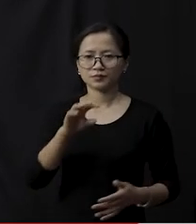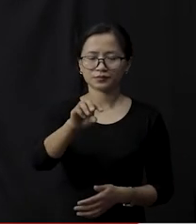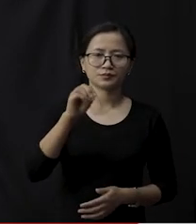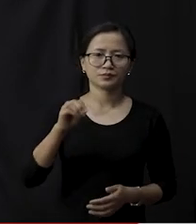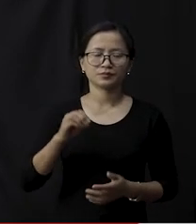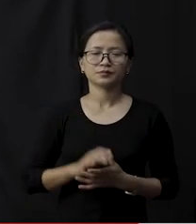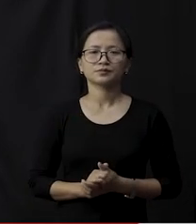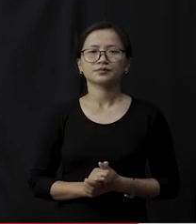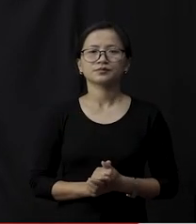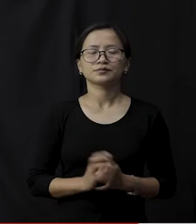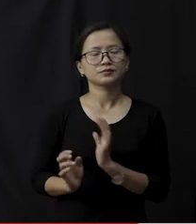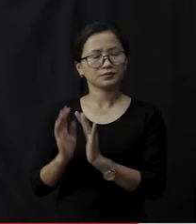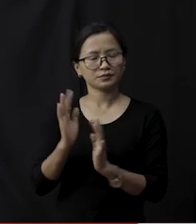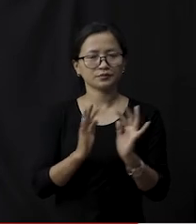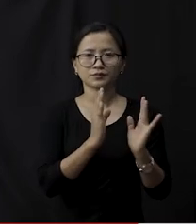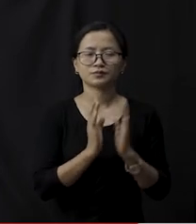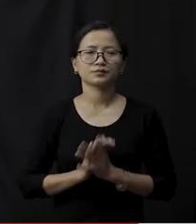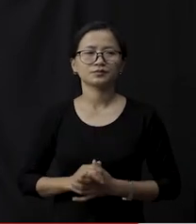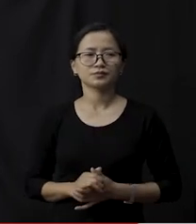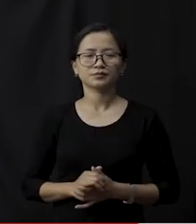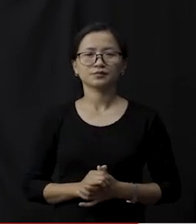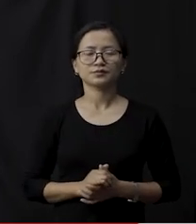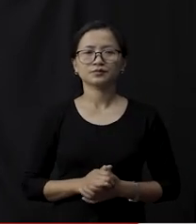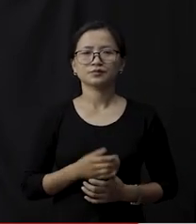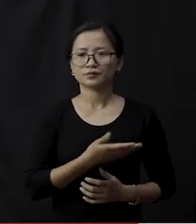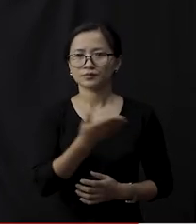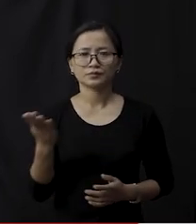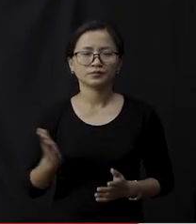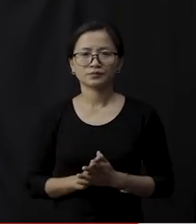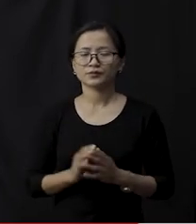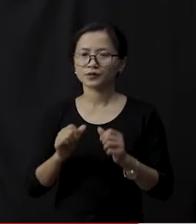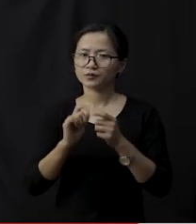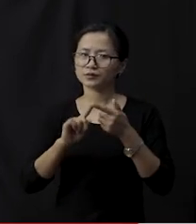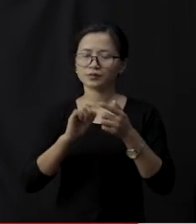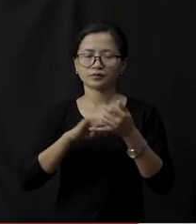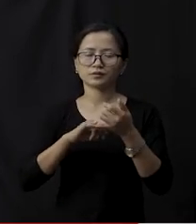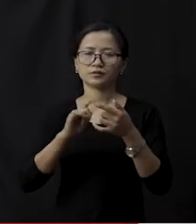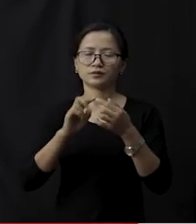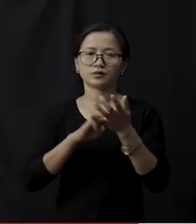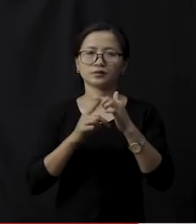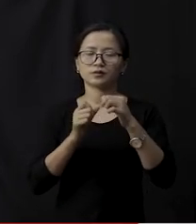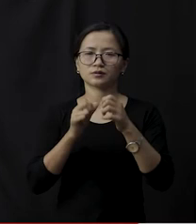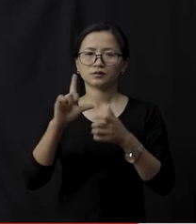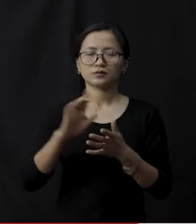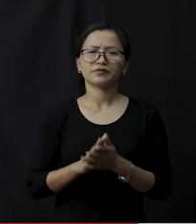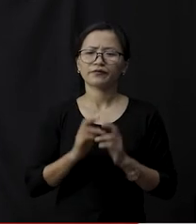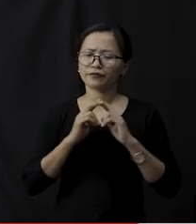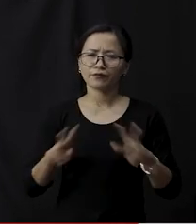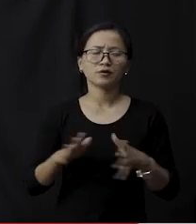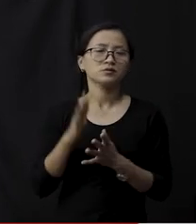on from plants. So these are all very essential, and these are all very